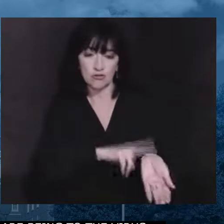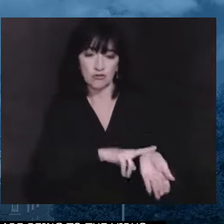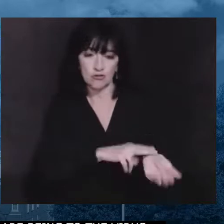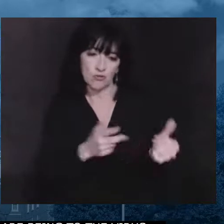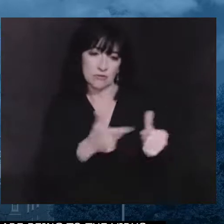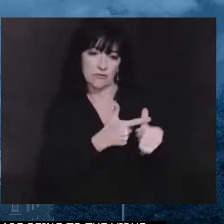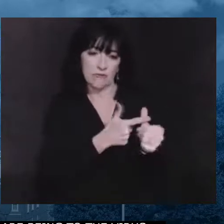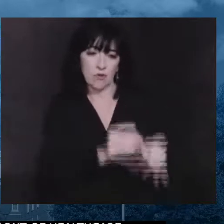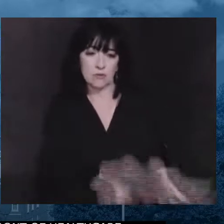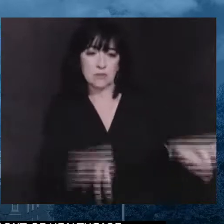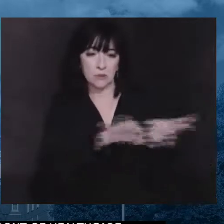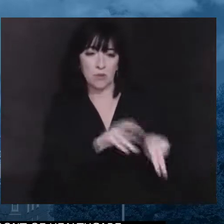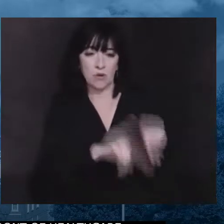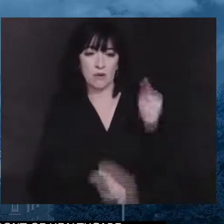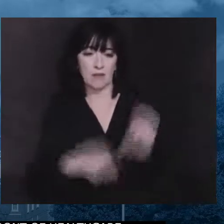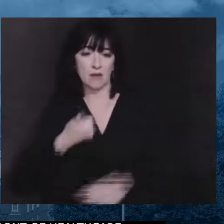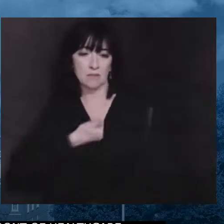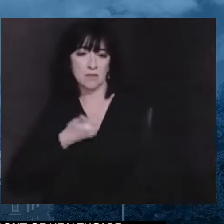Thank you.